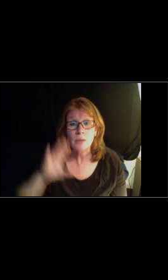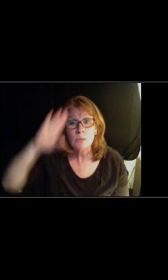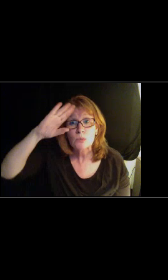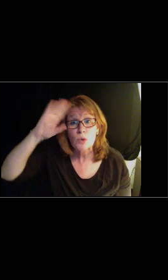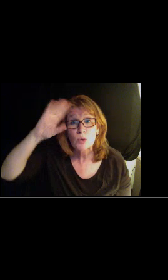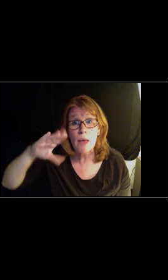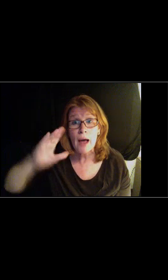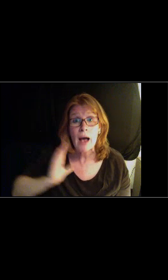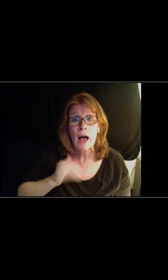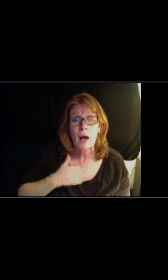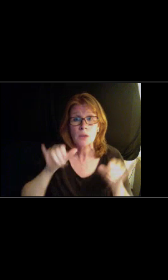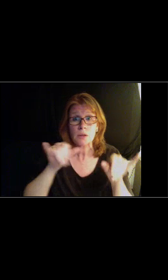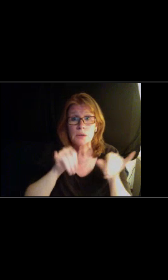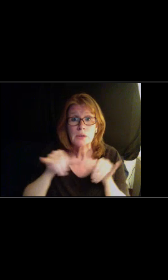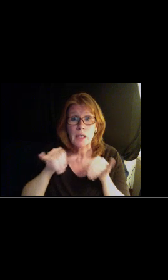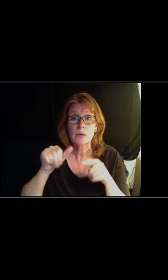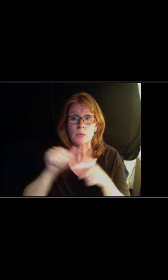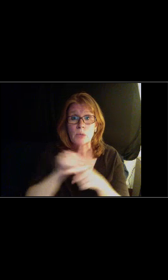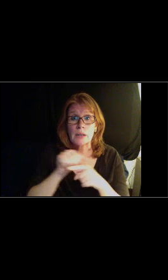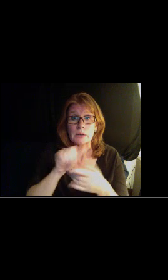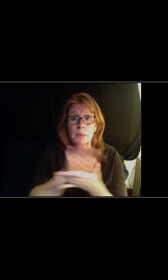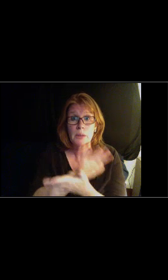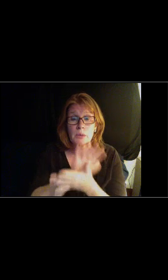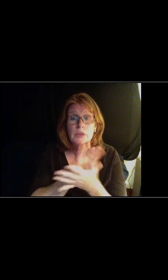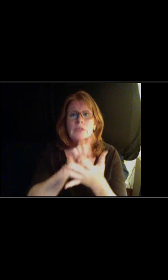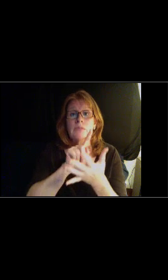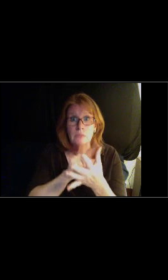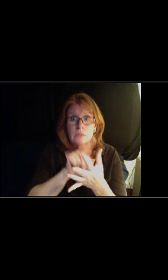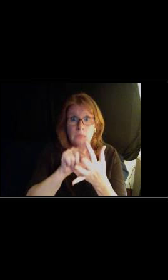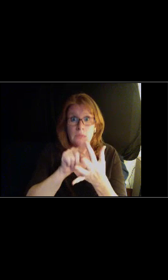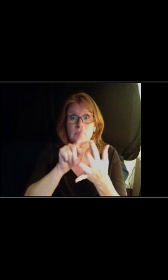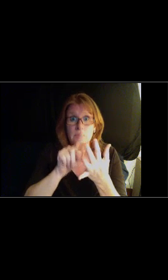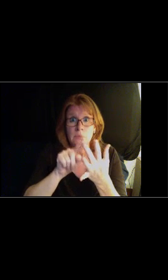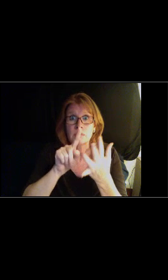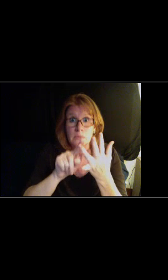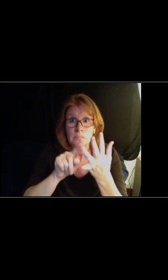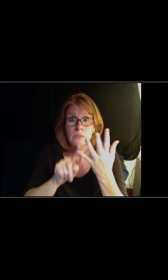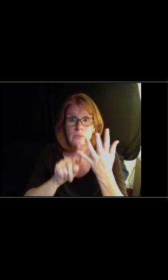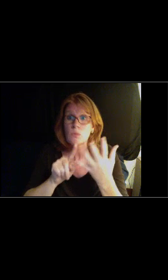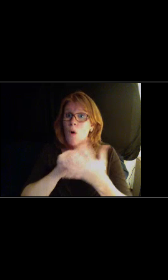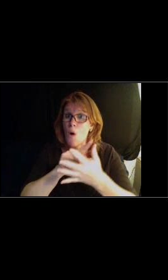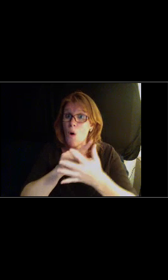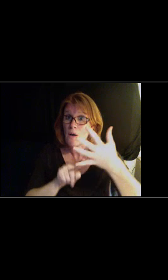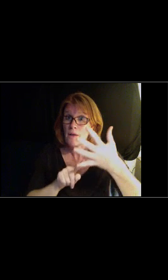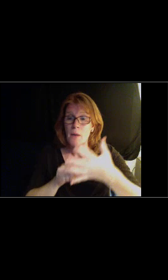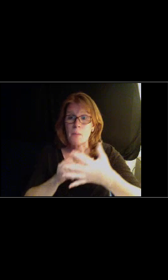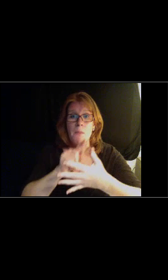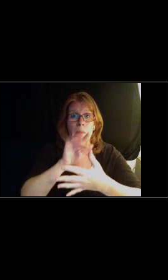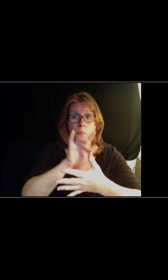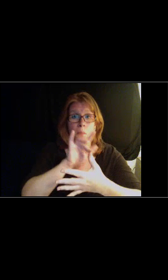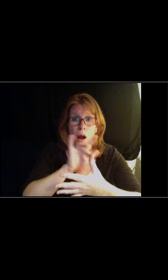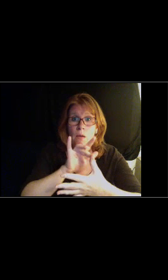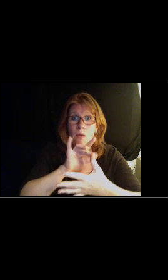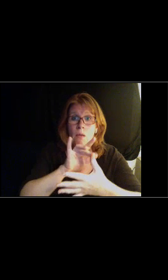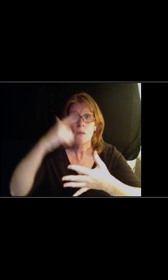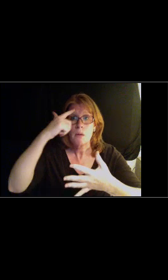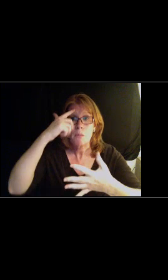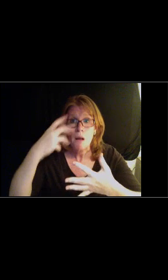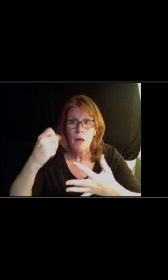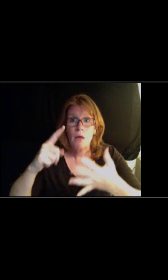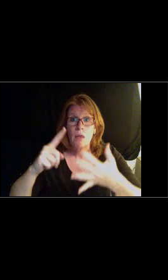that mean exactly? Why do we as an interpreter say that? There is several standard practice papers that